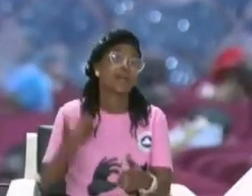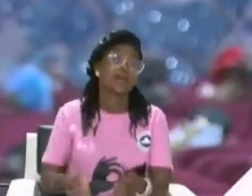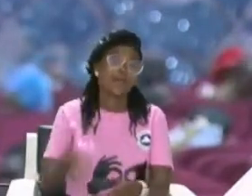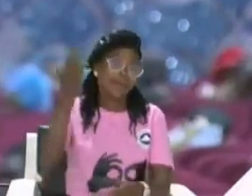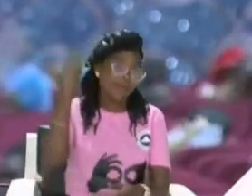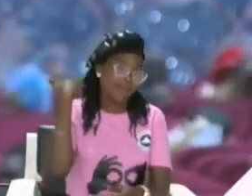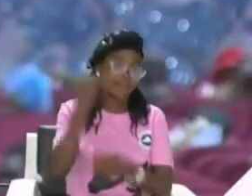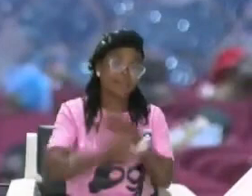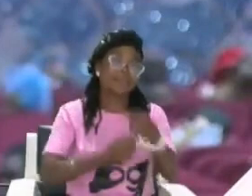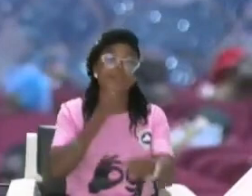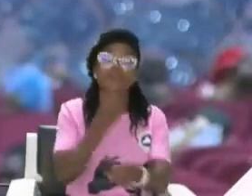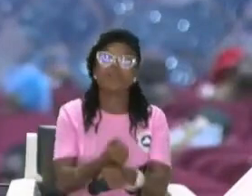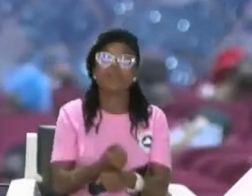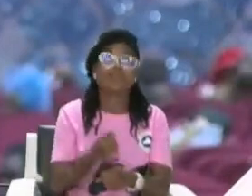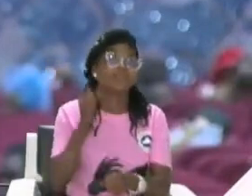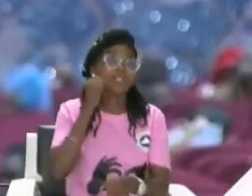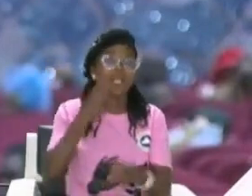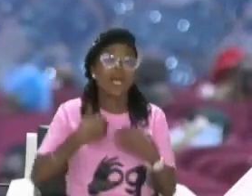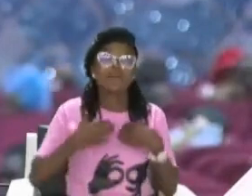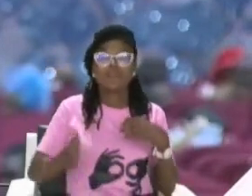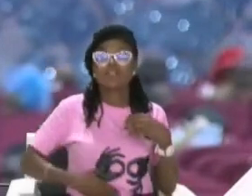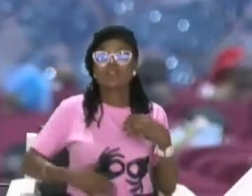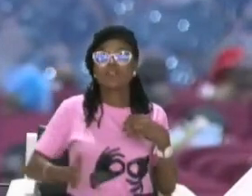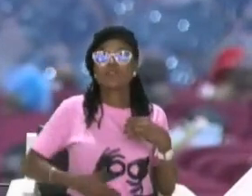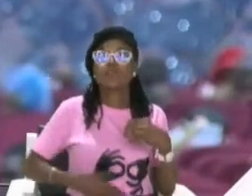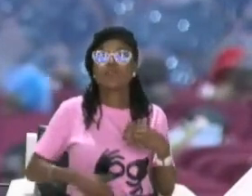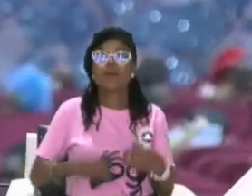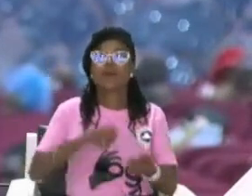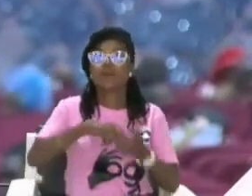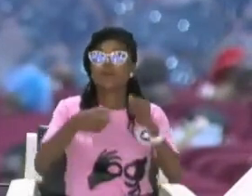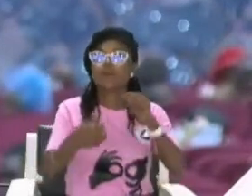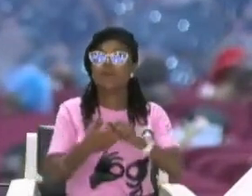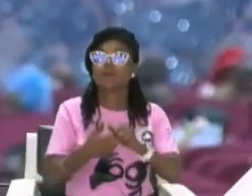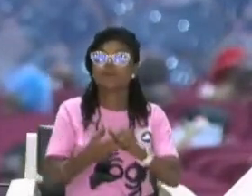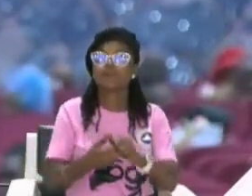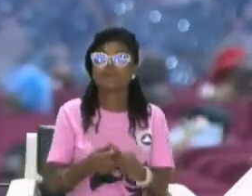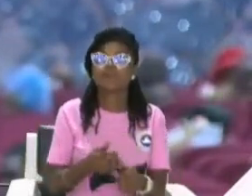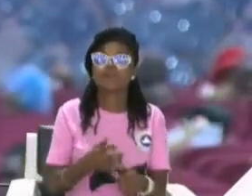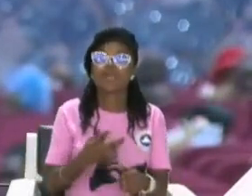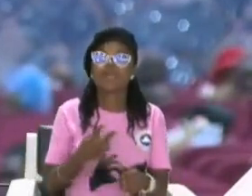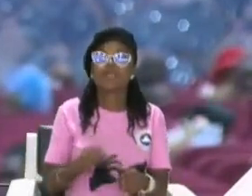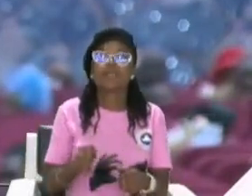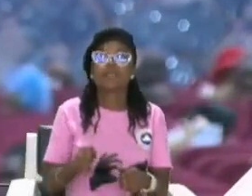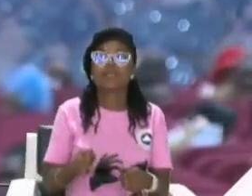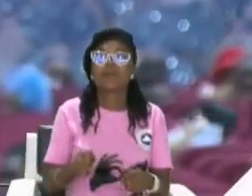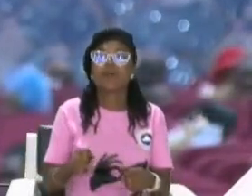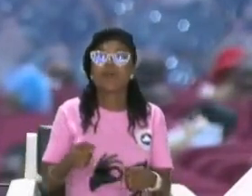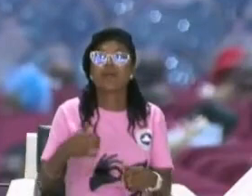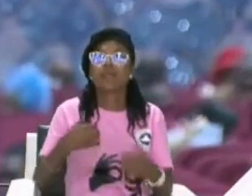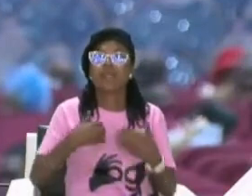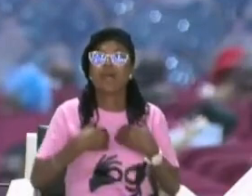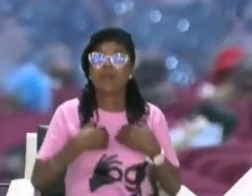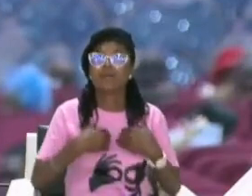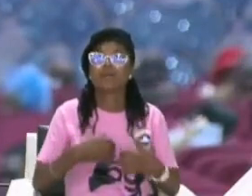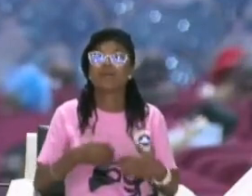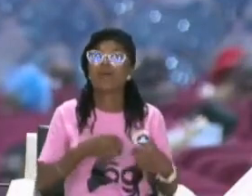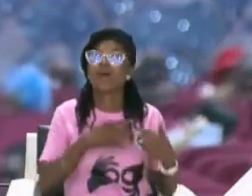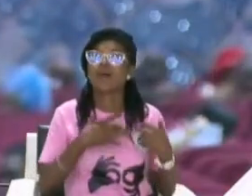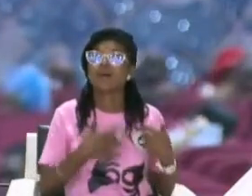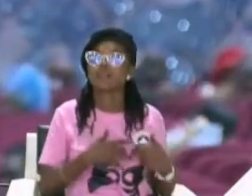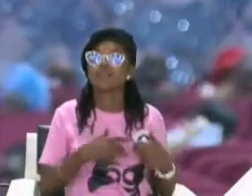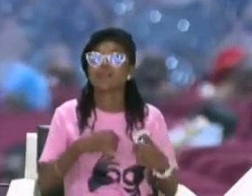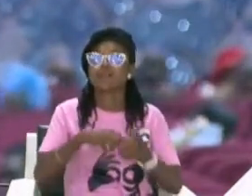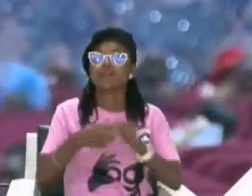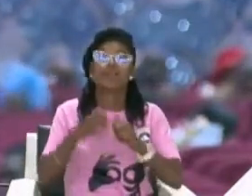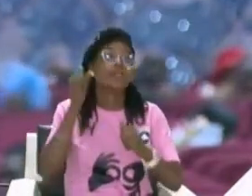a stomach infection, suffered weaknesses, shortness of breath, and heart palpitations. She